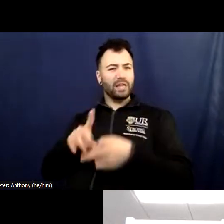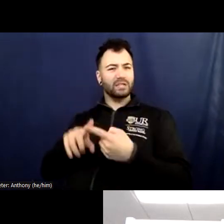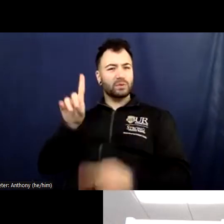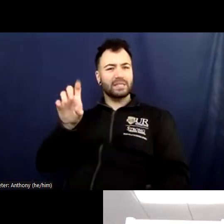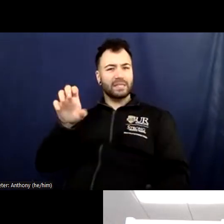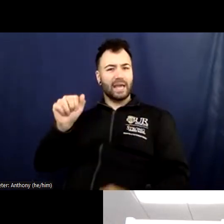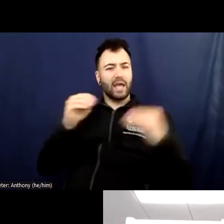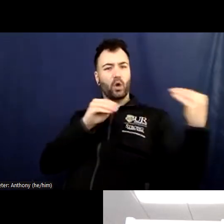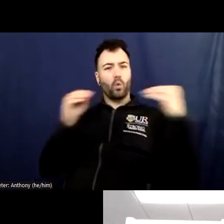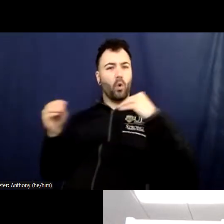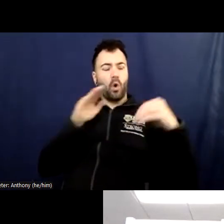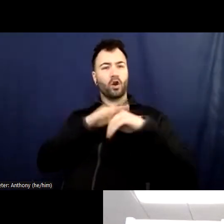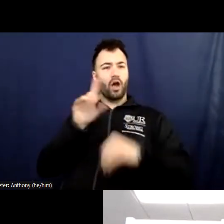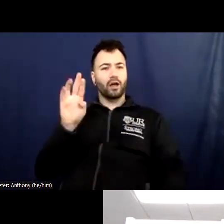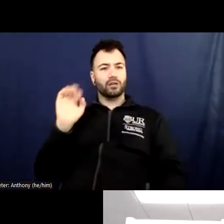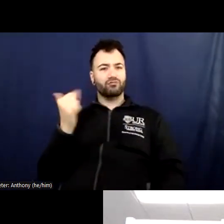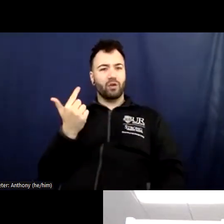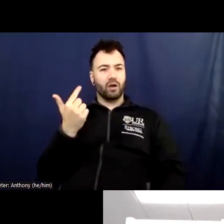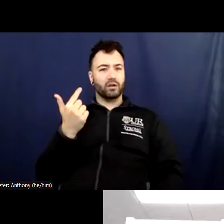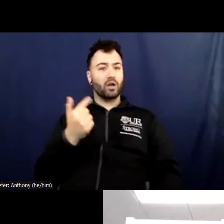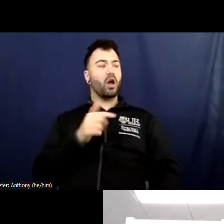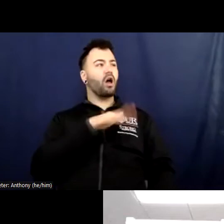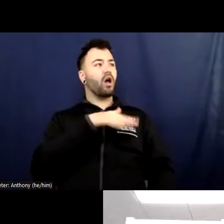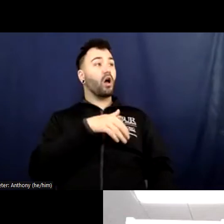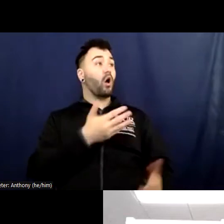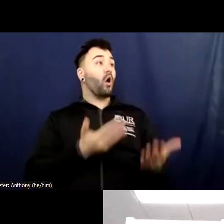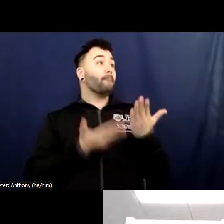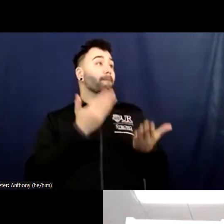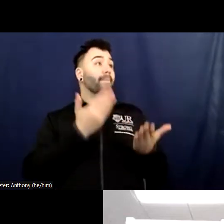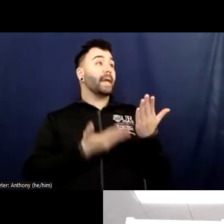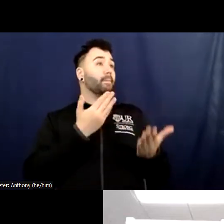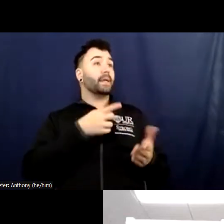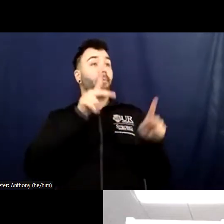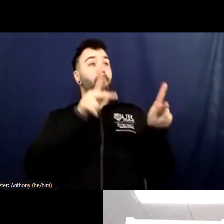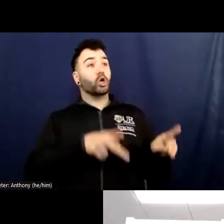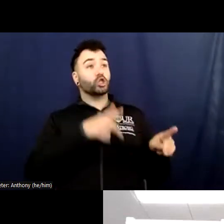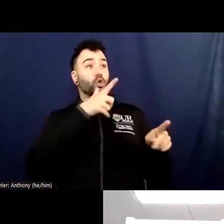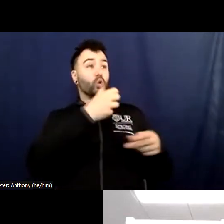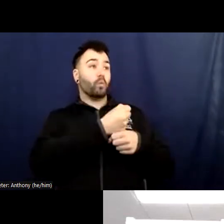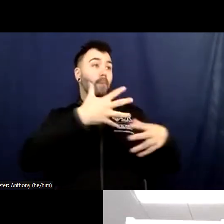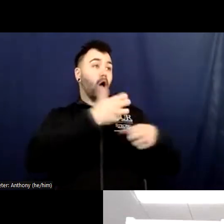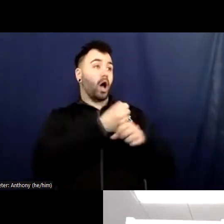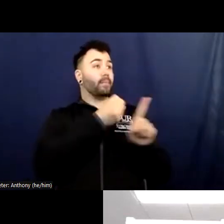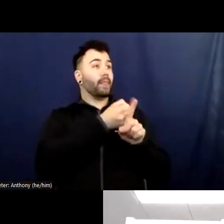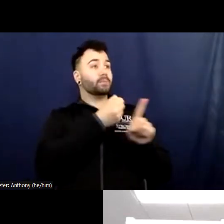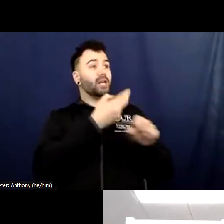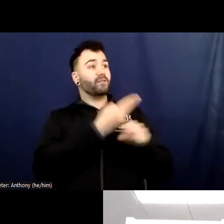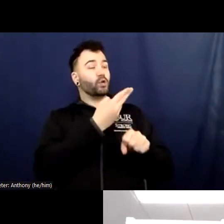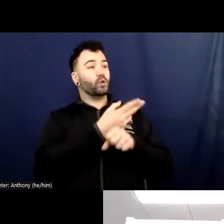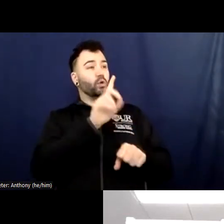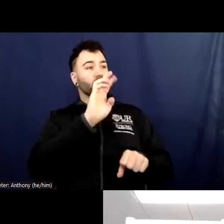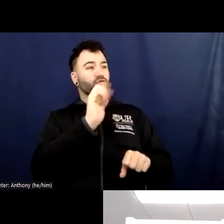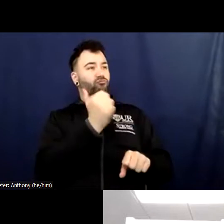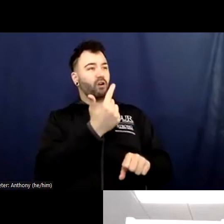you don't really know that. It could have been related to somebody who's one of those bombers. And it really was an exploitation, I think, of the